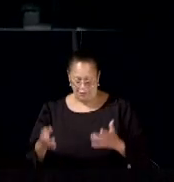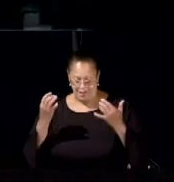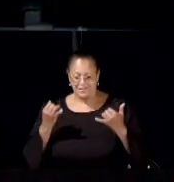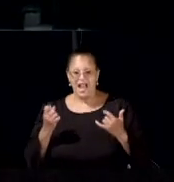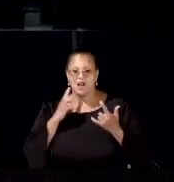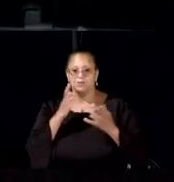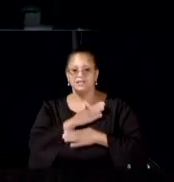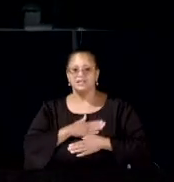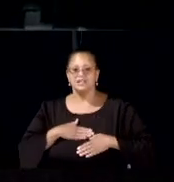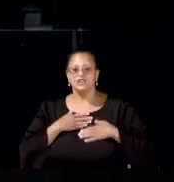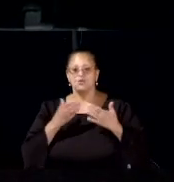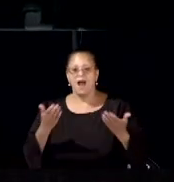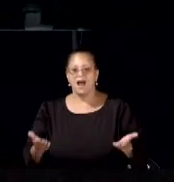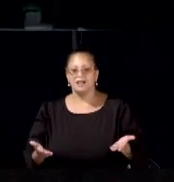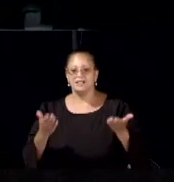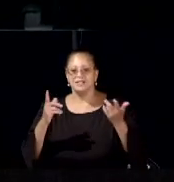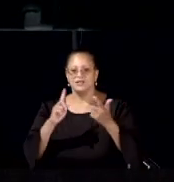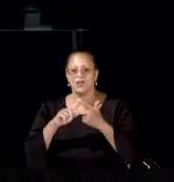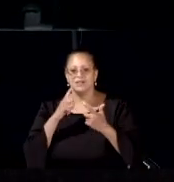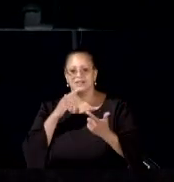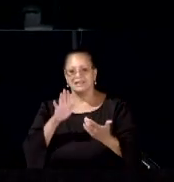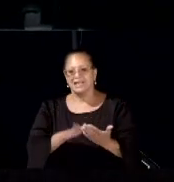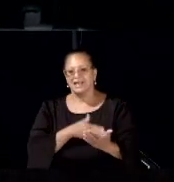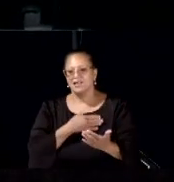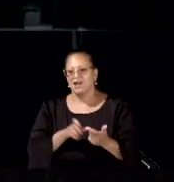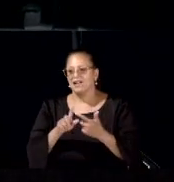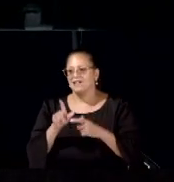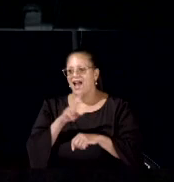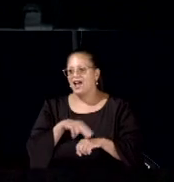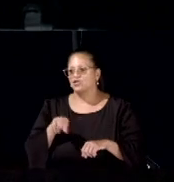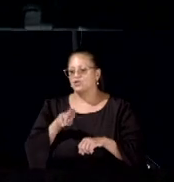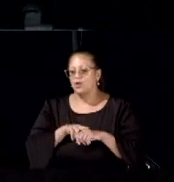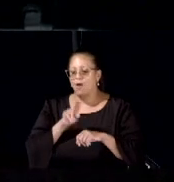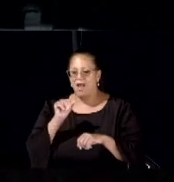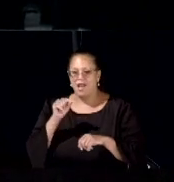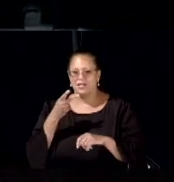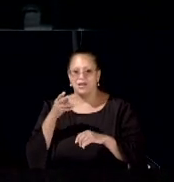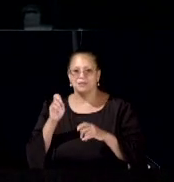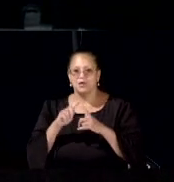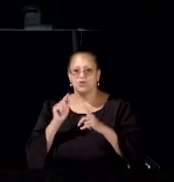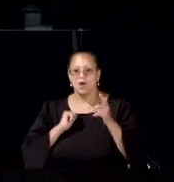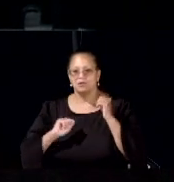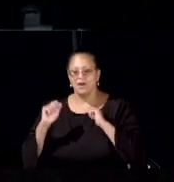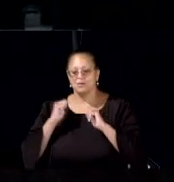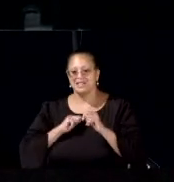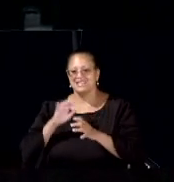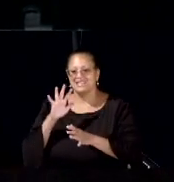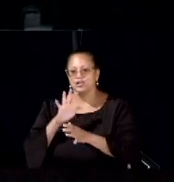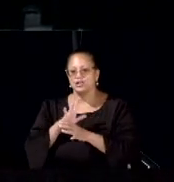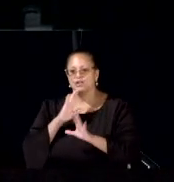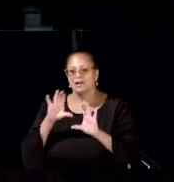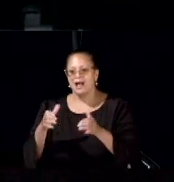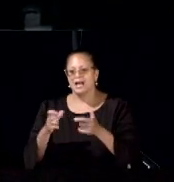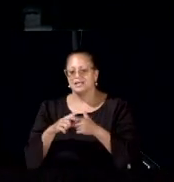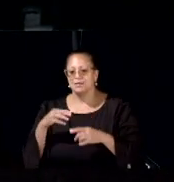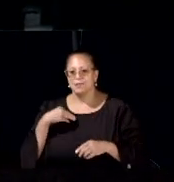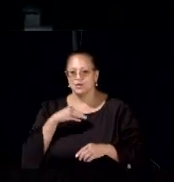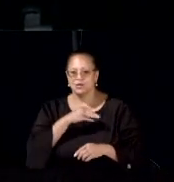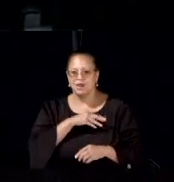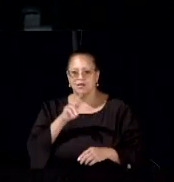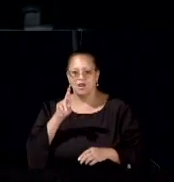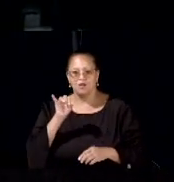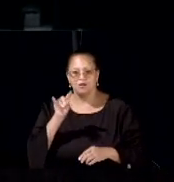now please rise for the singing of our national anthem performed by the senior class members of the River Hill